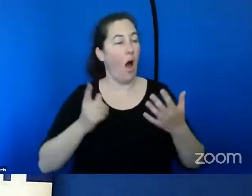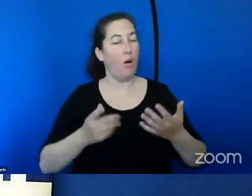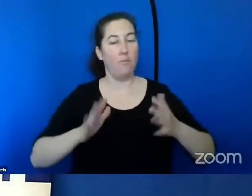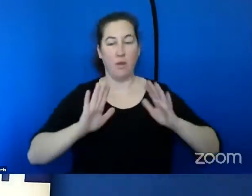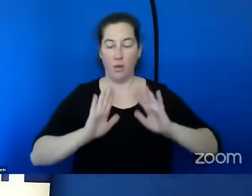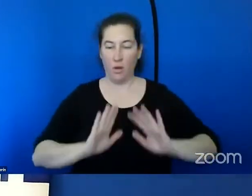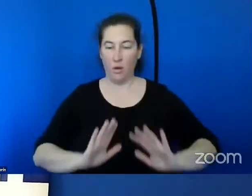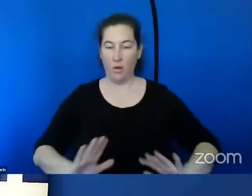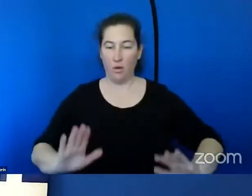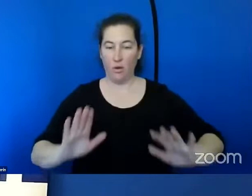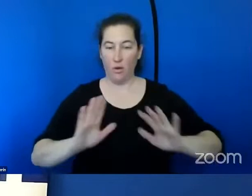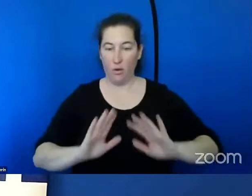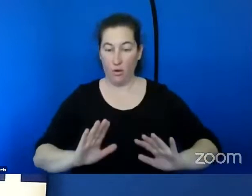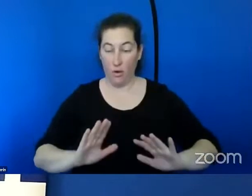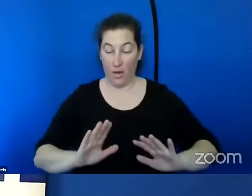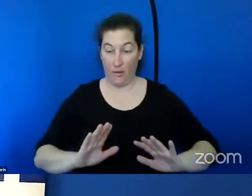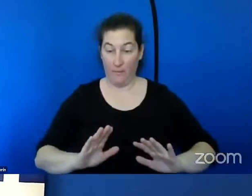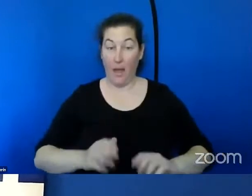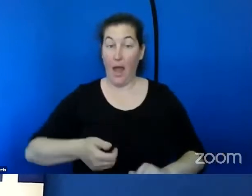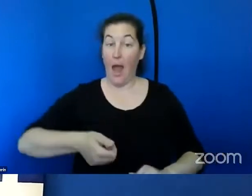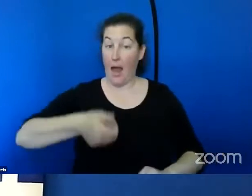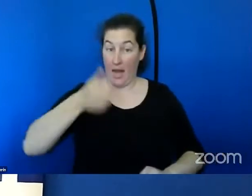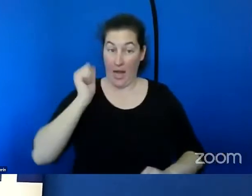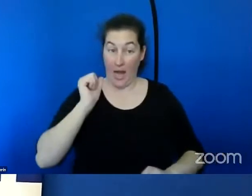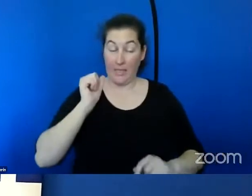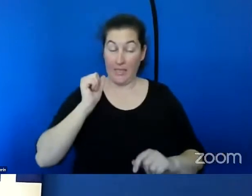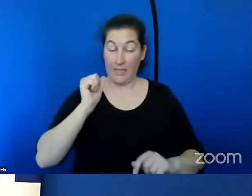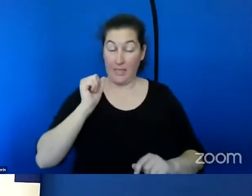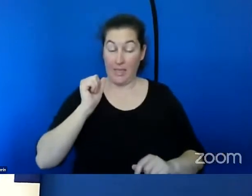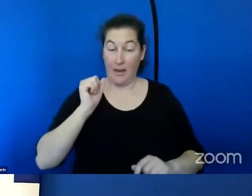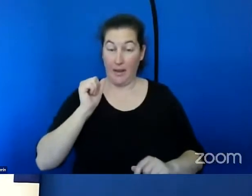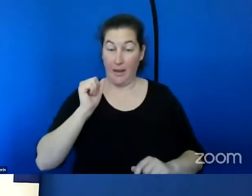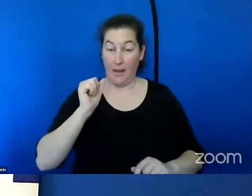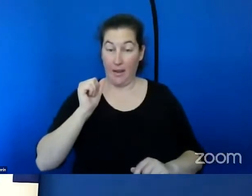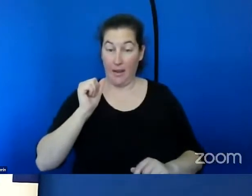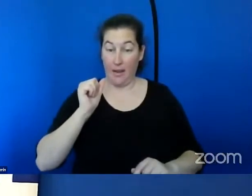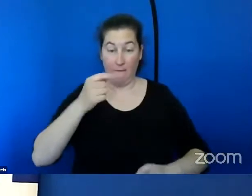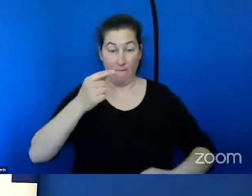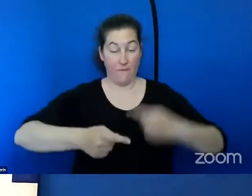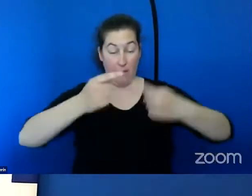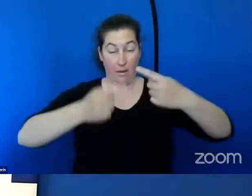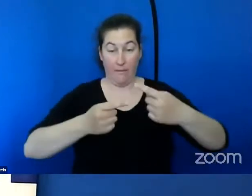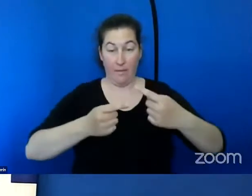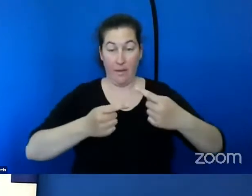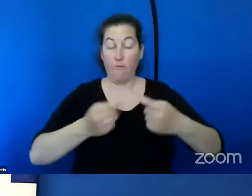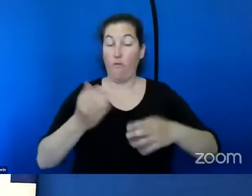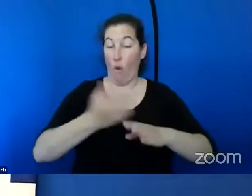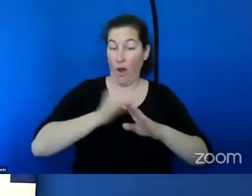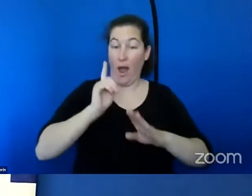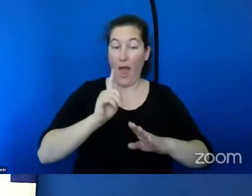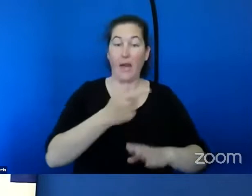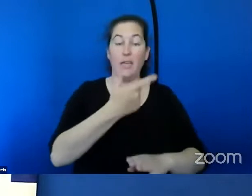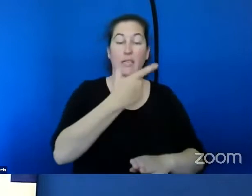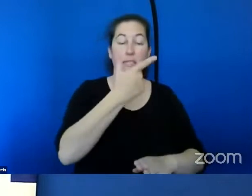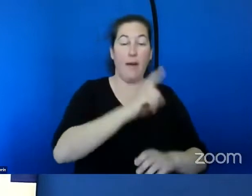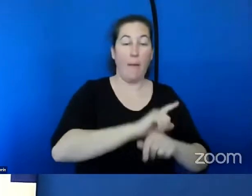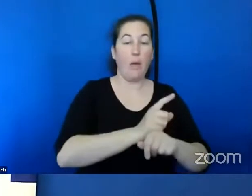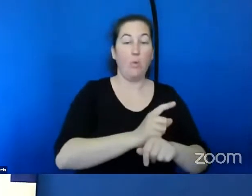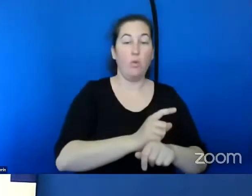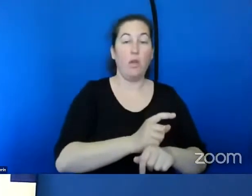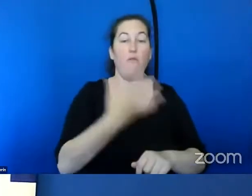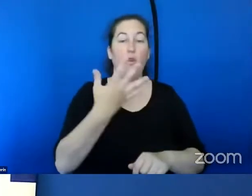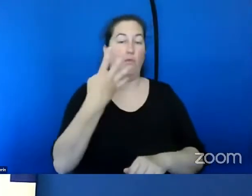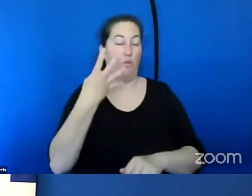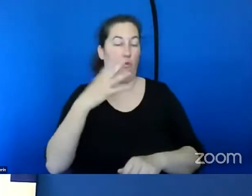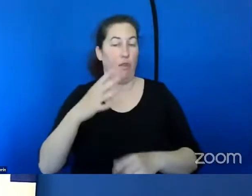the French pilot's performance at 9, at 8, 7, 6,